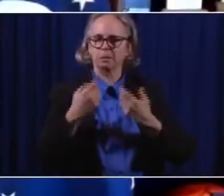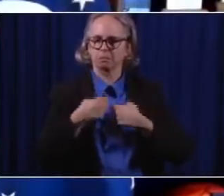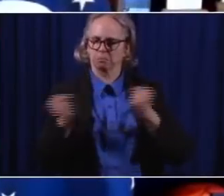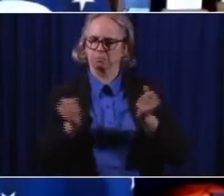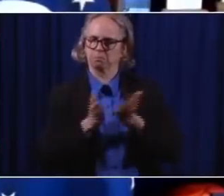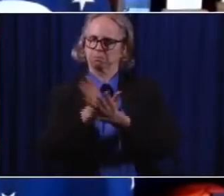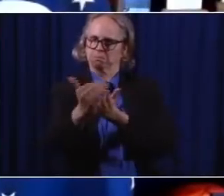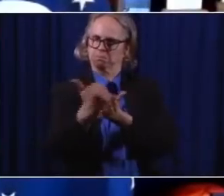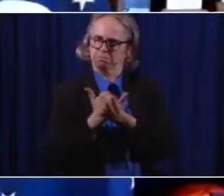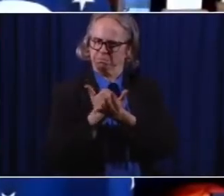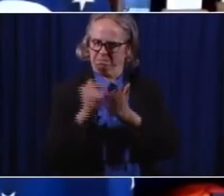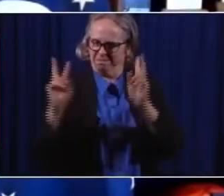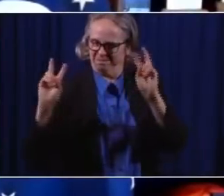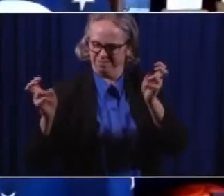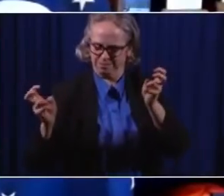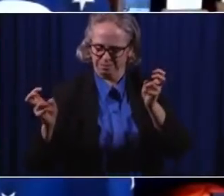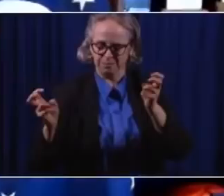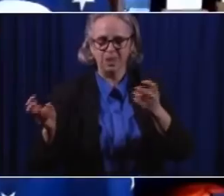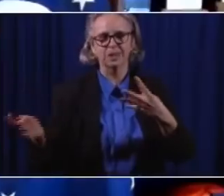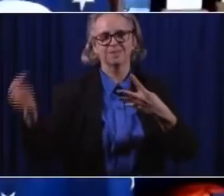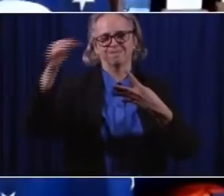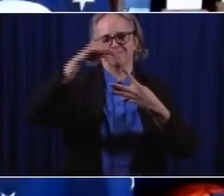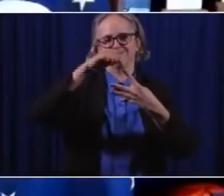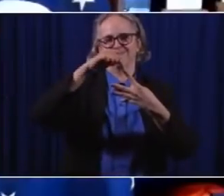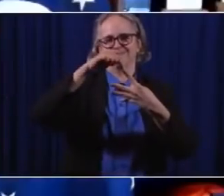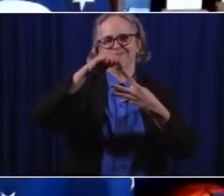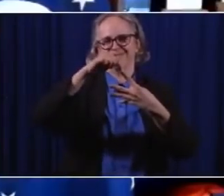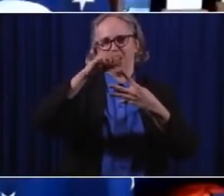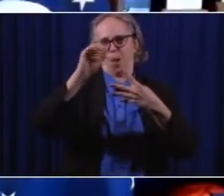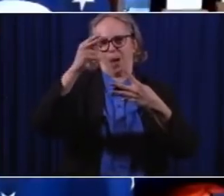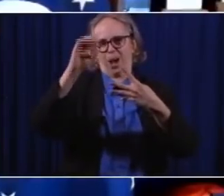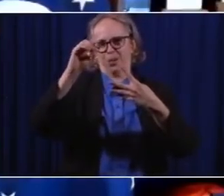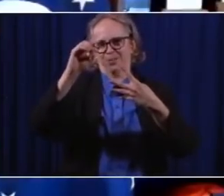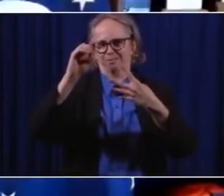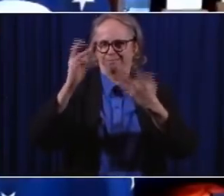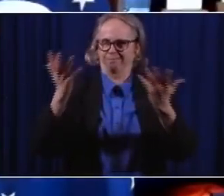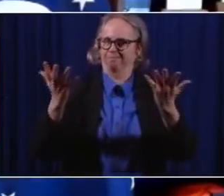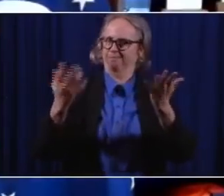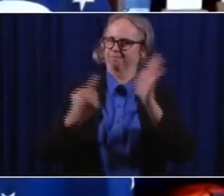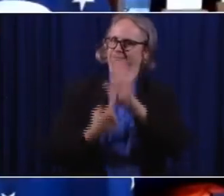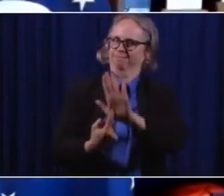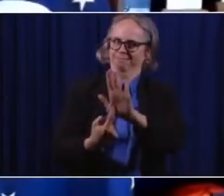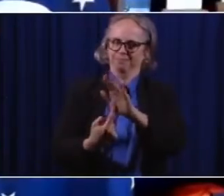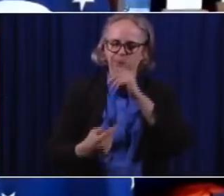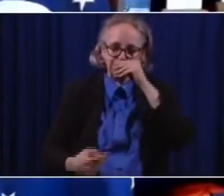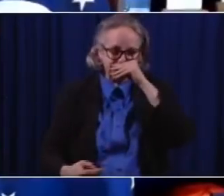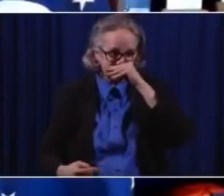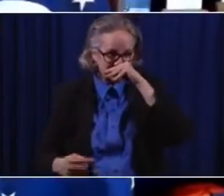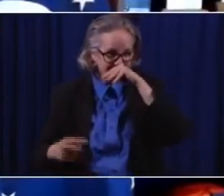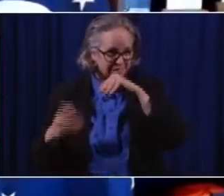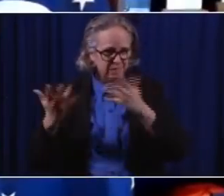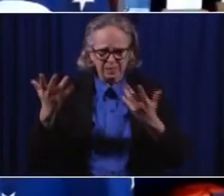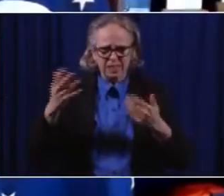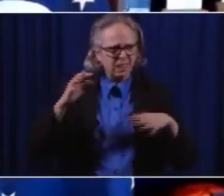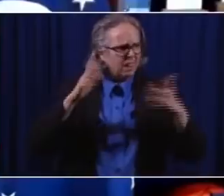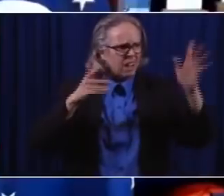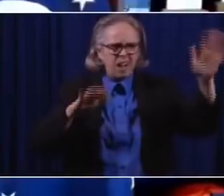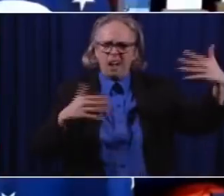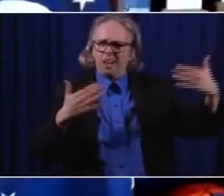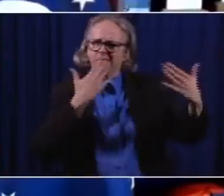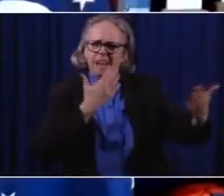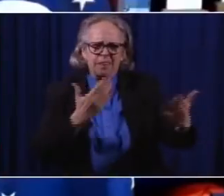and Ohio was one of those. So I want to thank the data team. They work so hard at the Department of Health with the folks at the Innovate